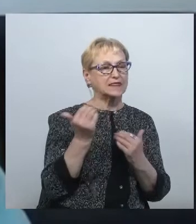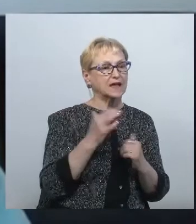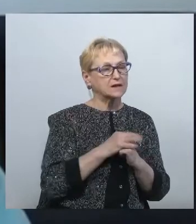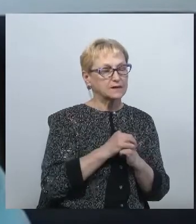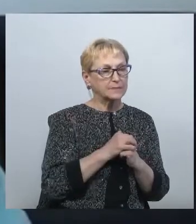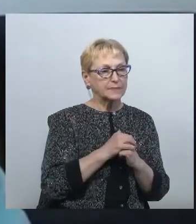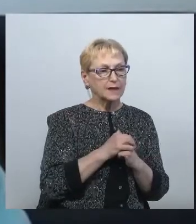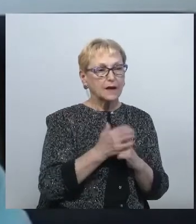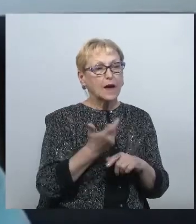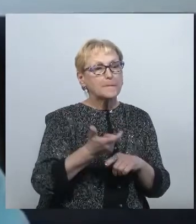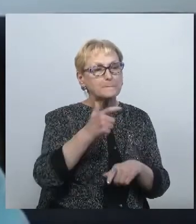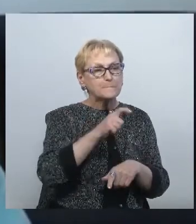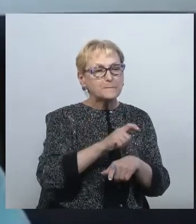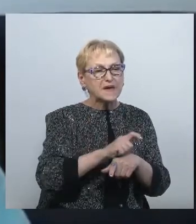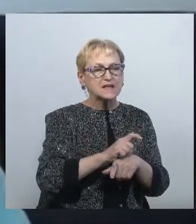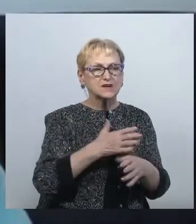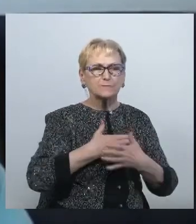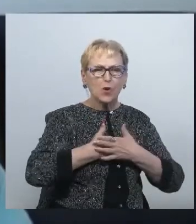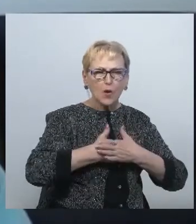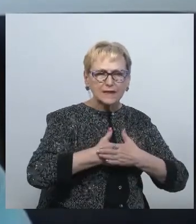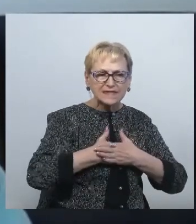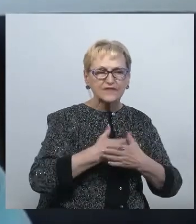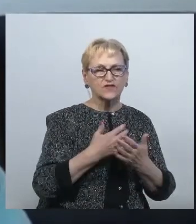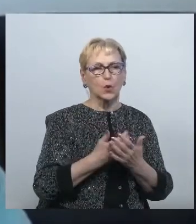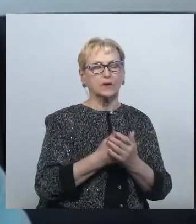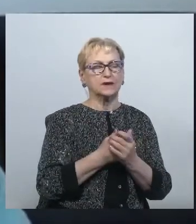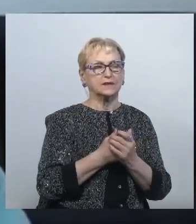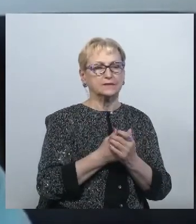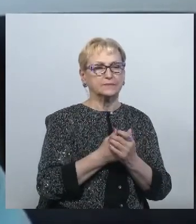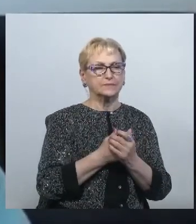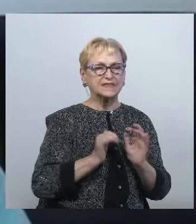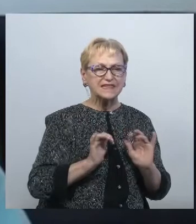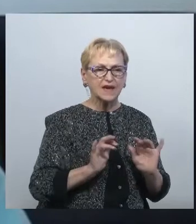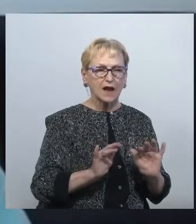to encourage the regulatory bodies to be more proactive